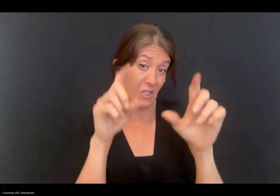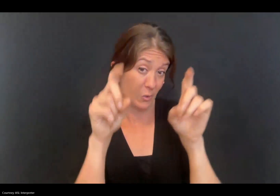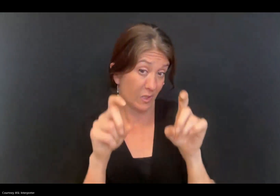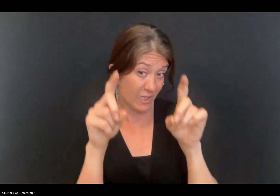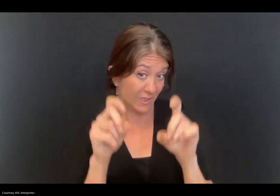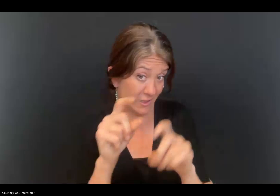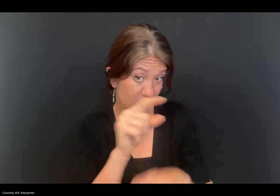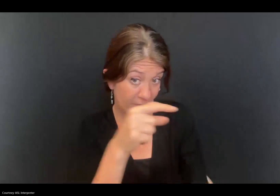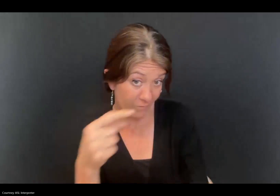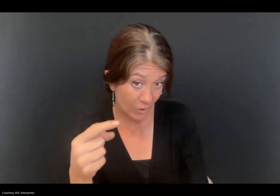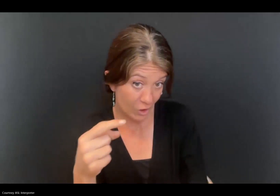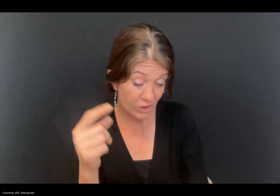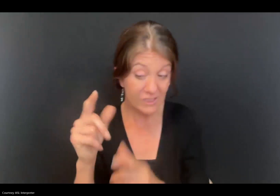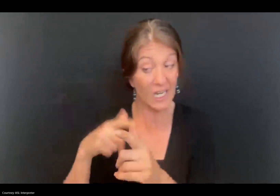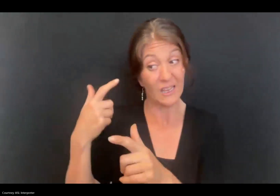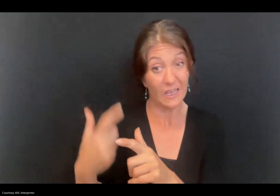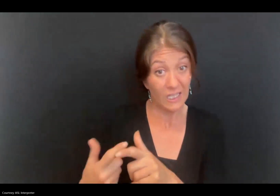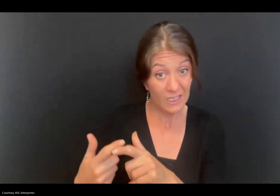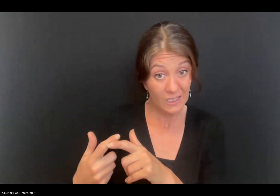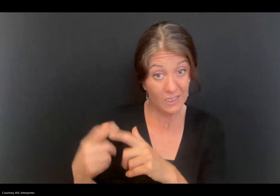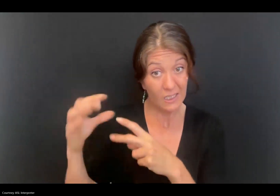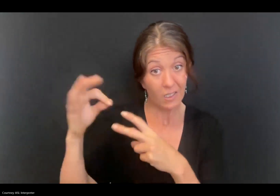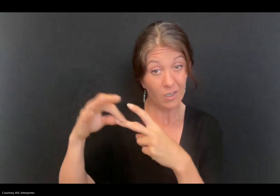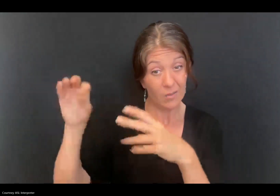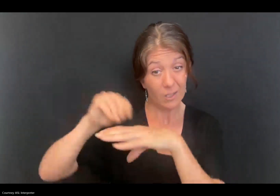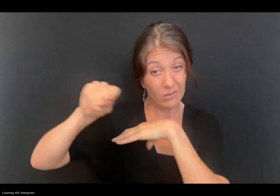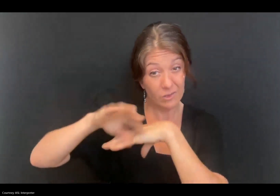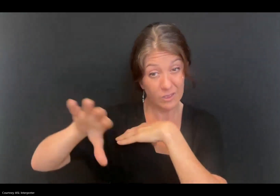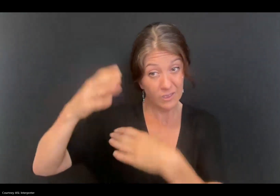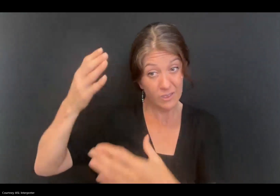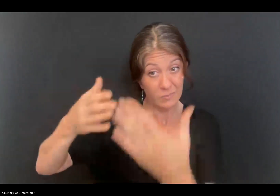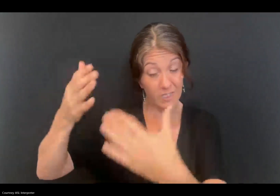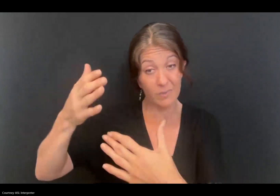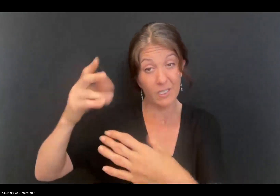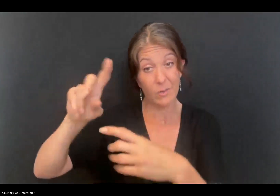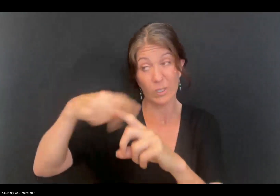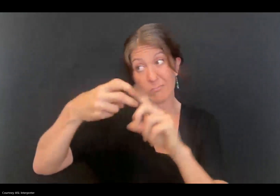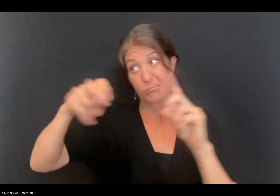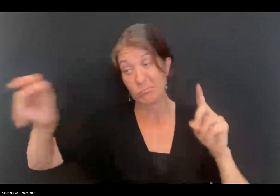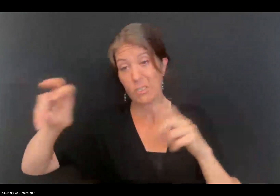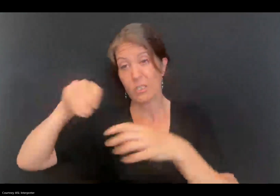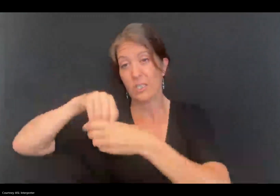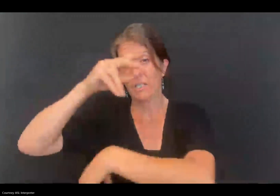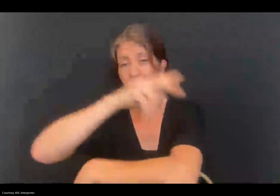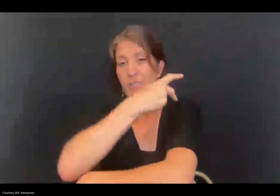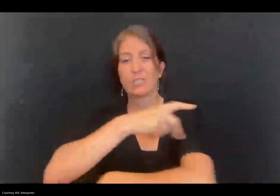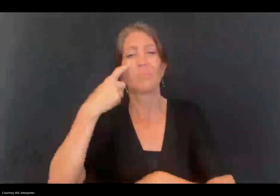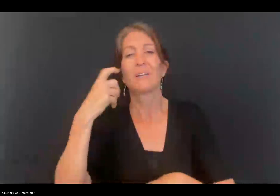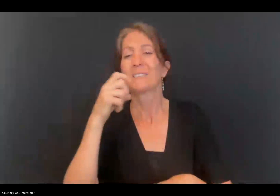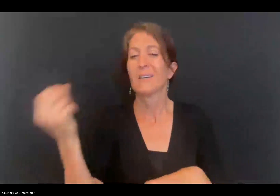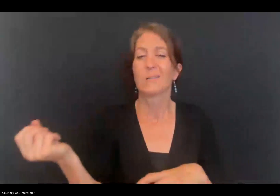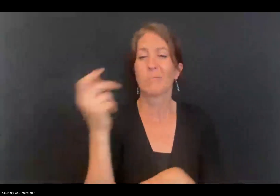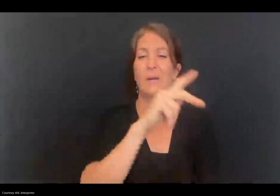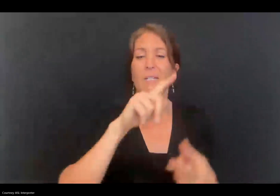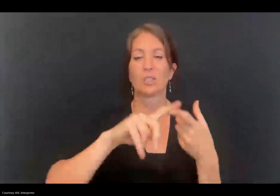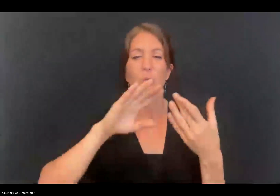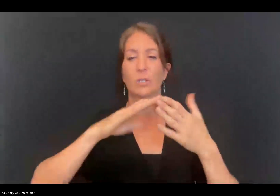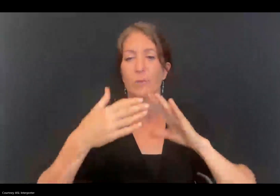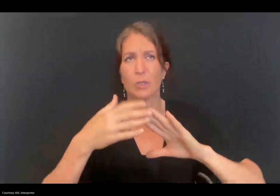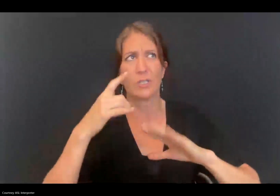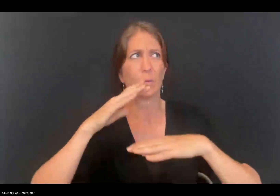then do the options counseling maybe once they're in our inpatient program, because they're not going to be going back to the community for